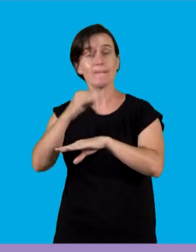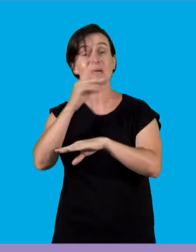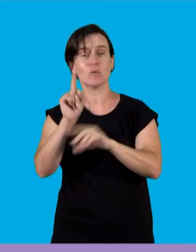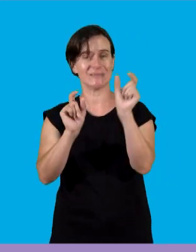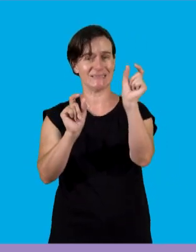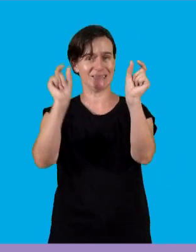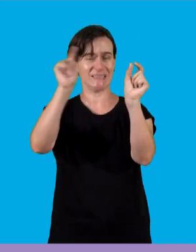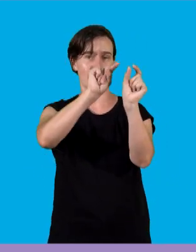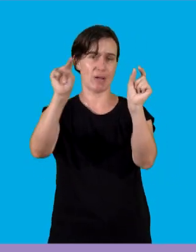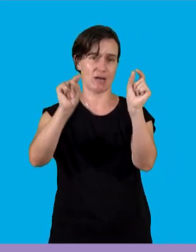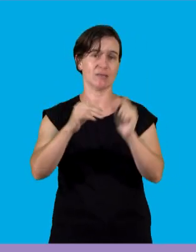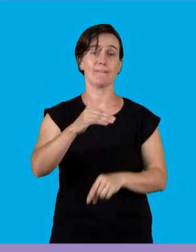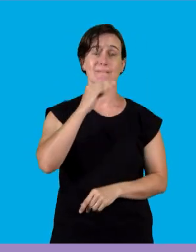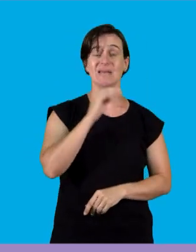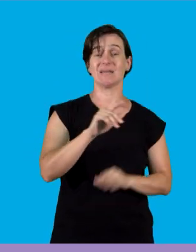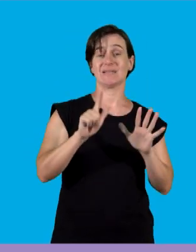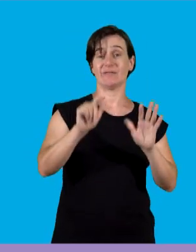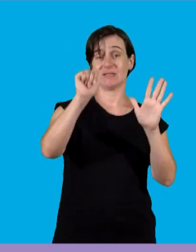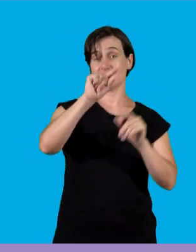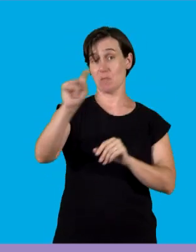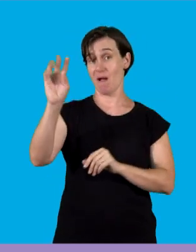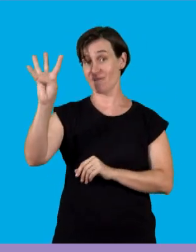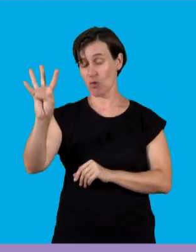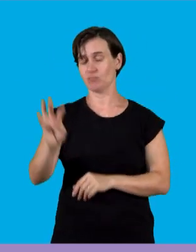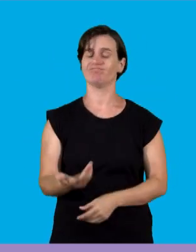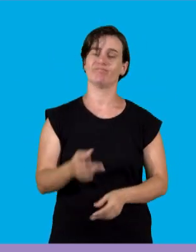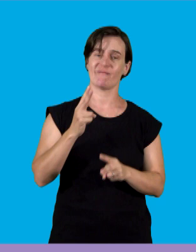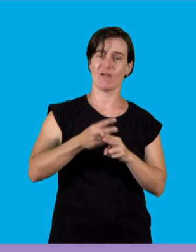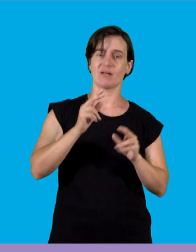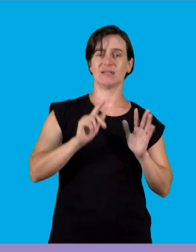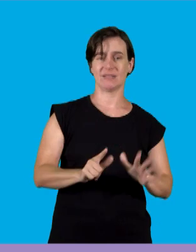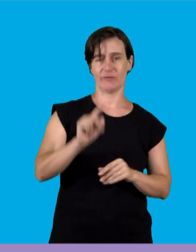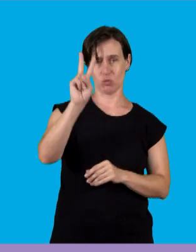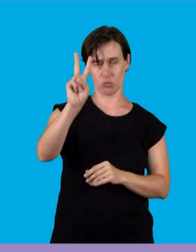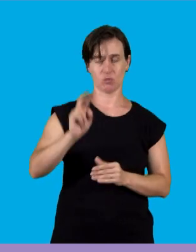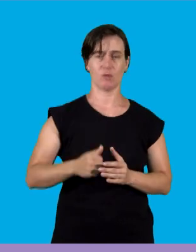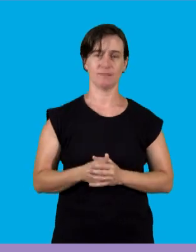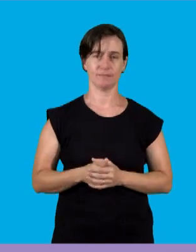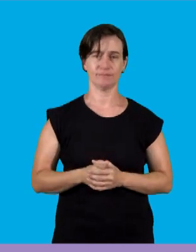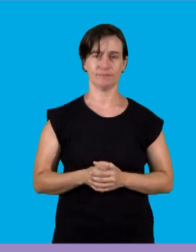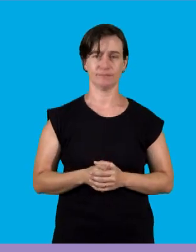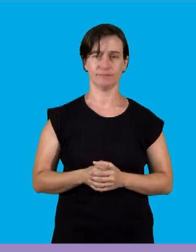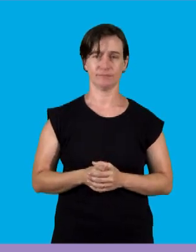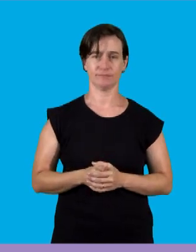the exponents. And our final answer is going to be 7